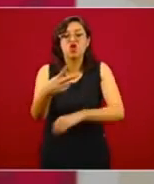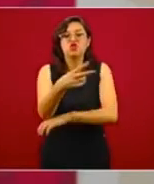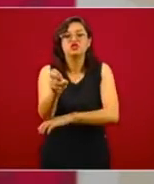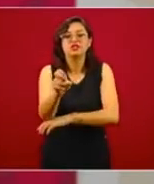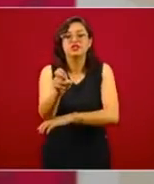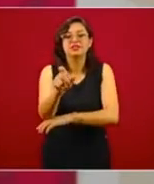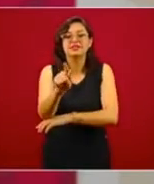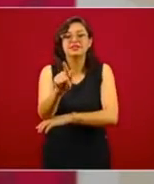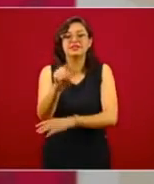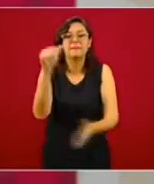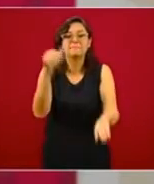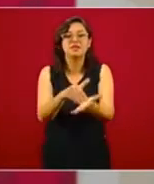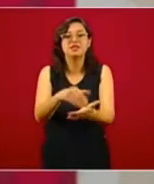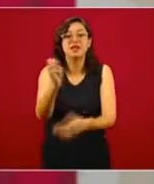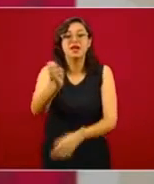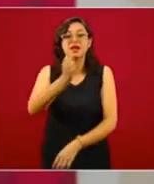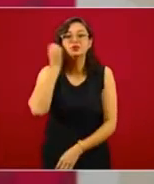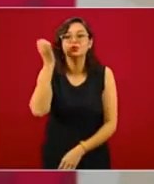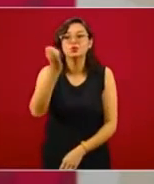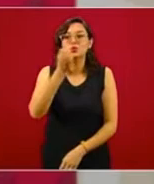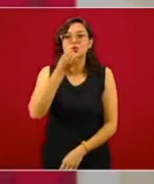multiplied by